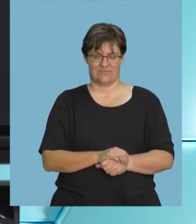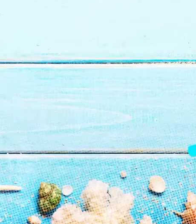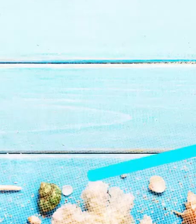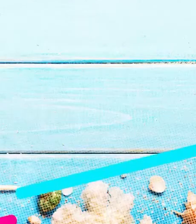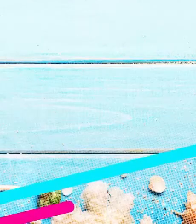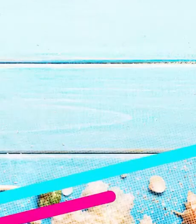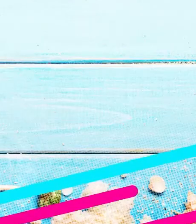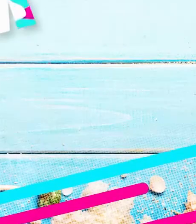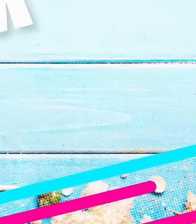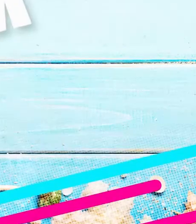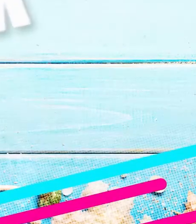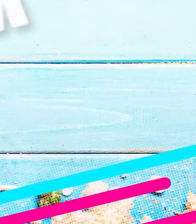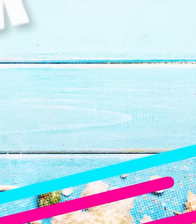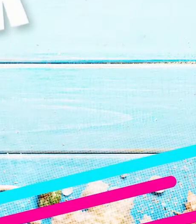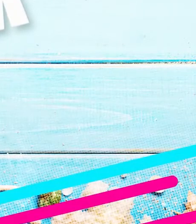for now.